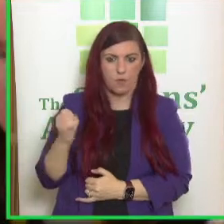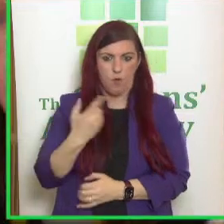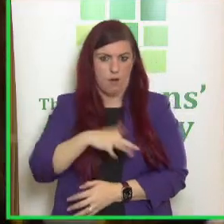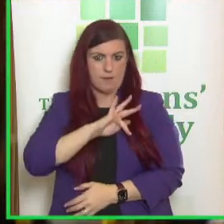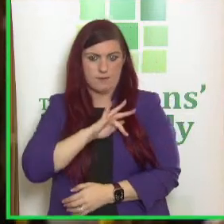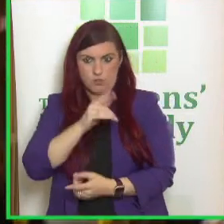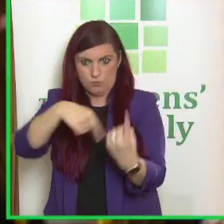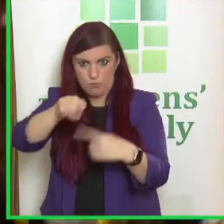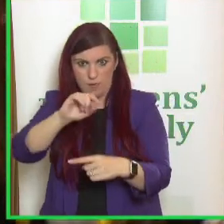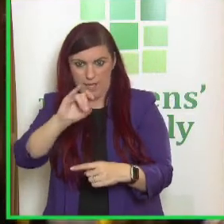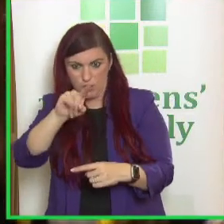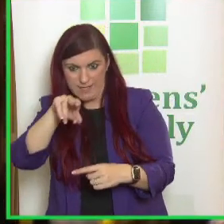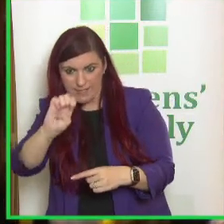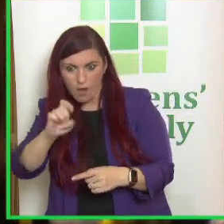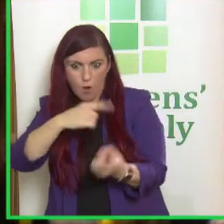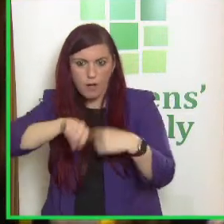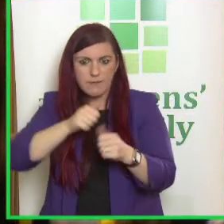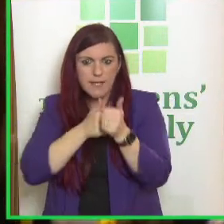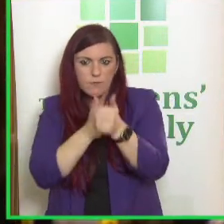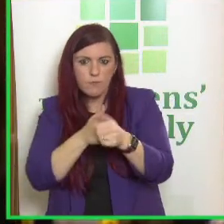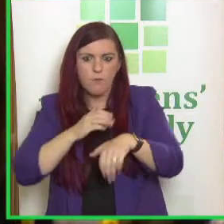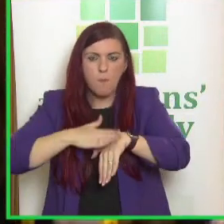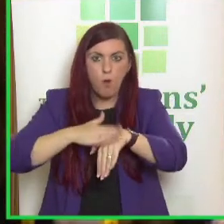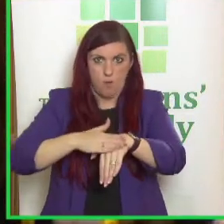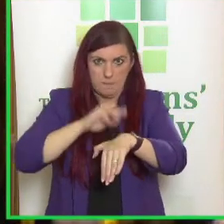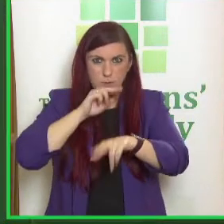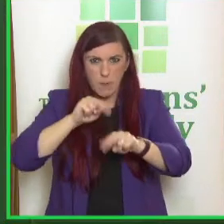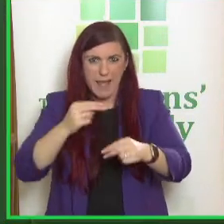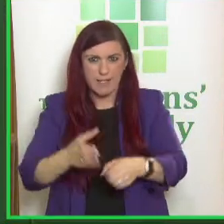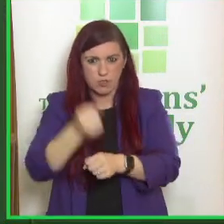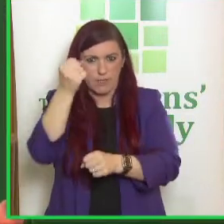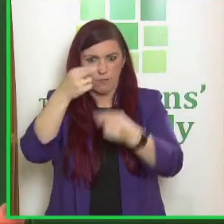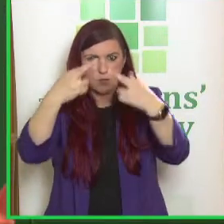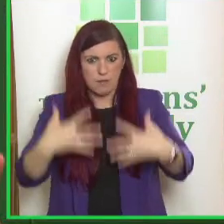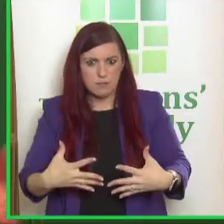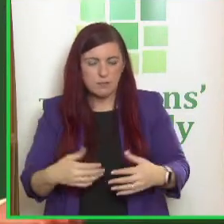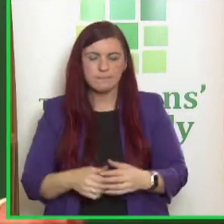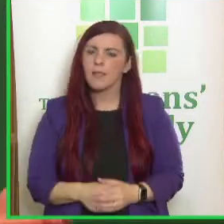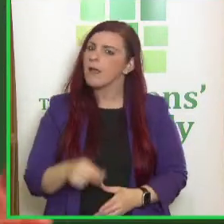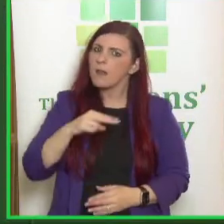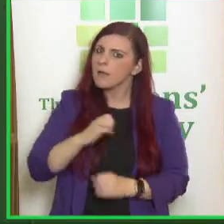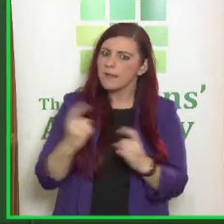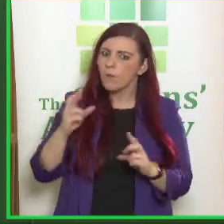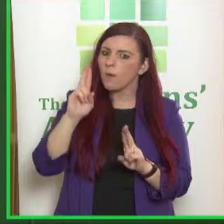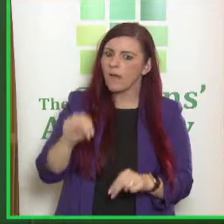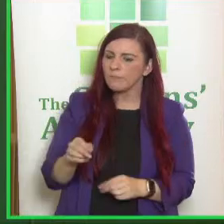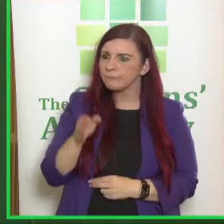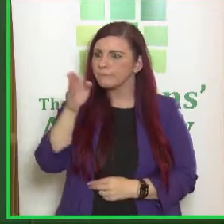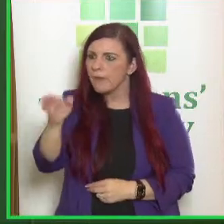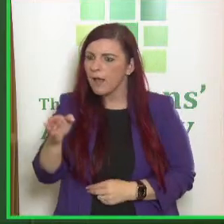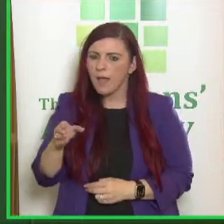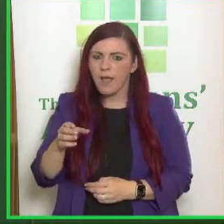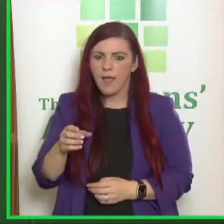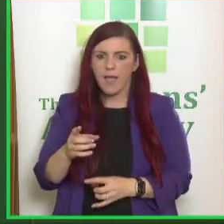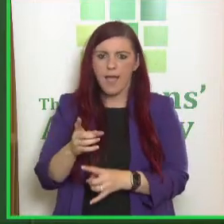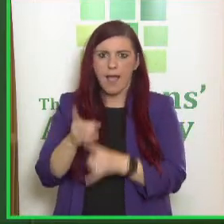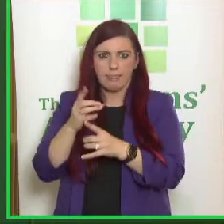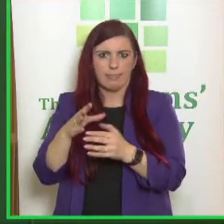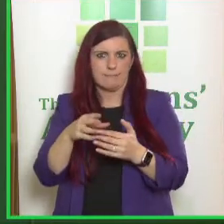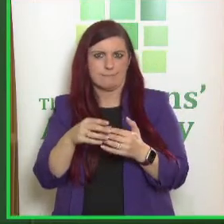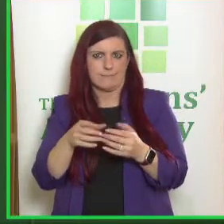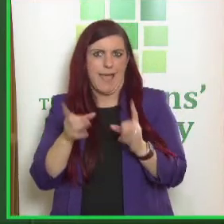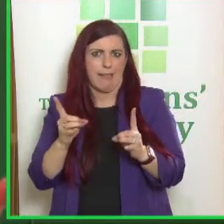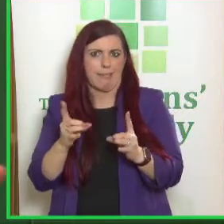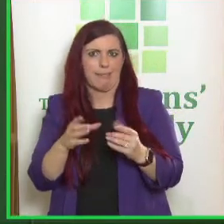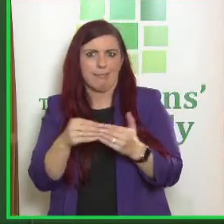HSC advocating for more, you can get results. Not everybody can go through the health-led approach, which is wonderful,